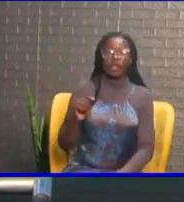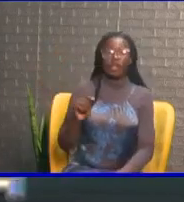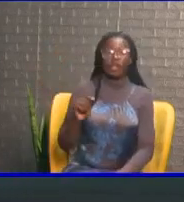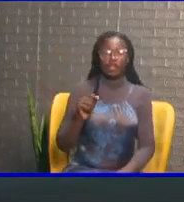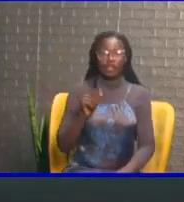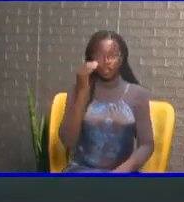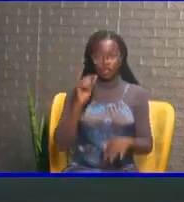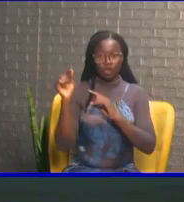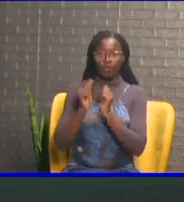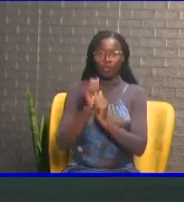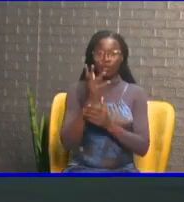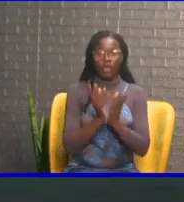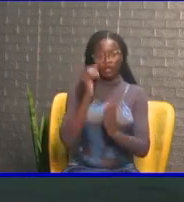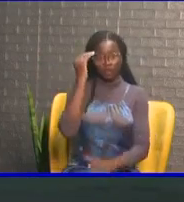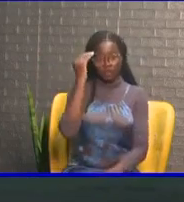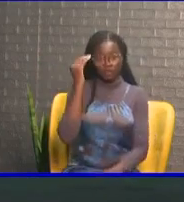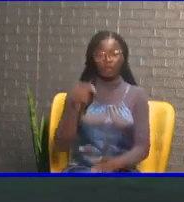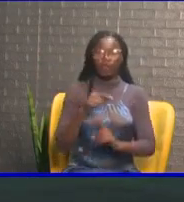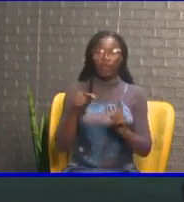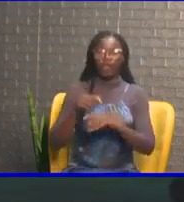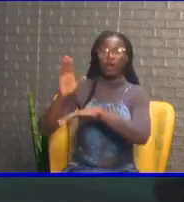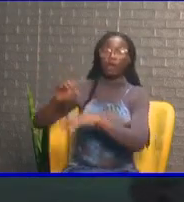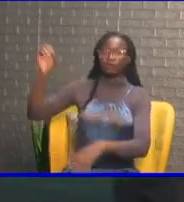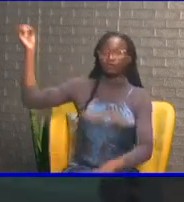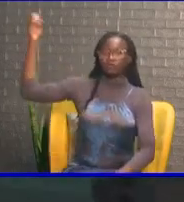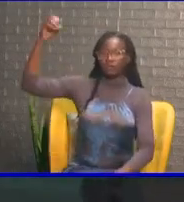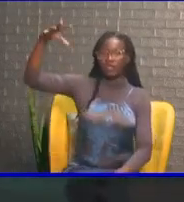Are you following what I'm saying here? Once you put on light in the place,